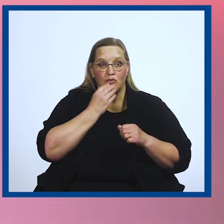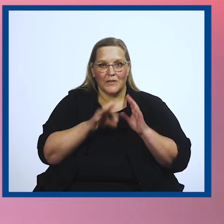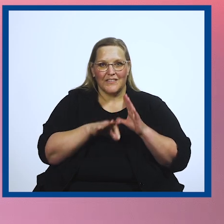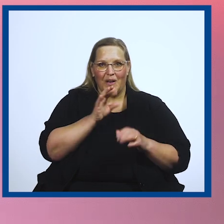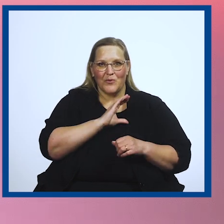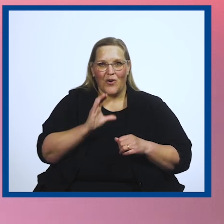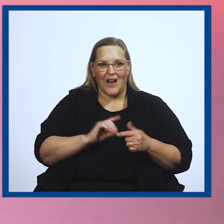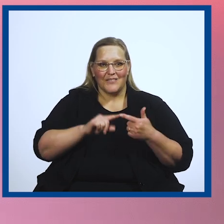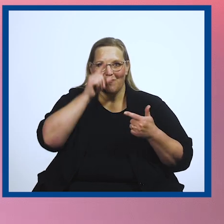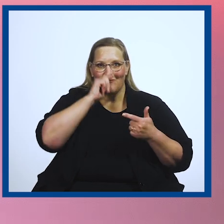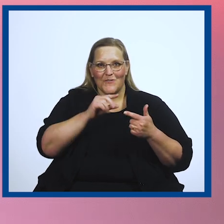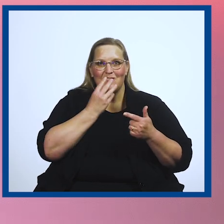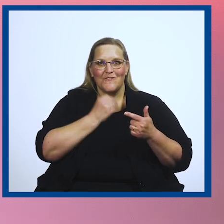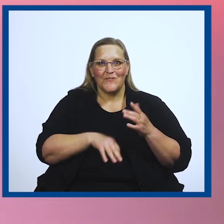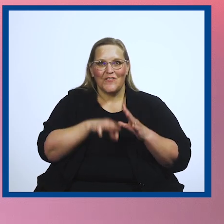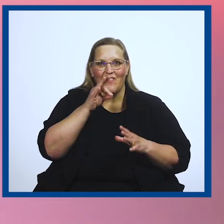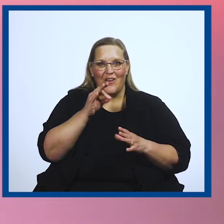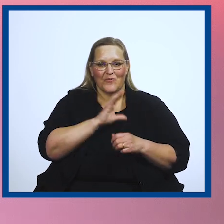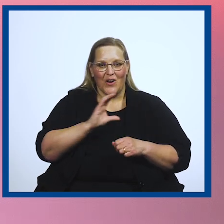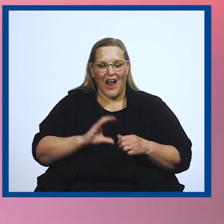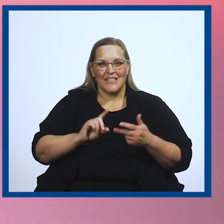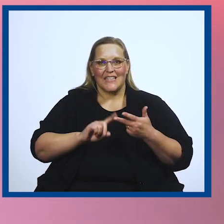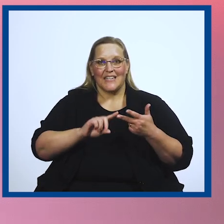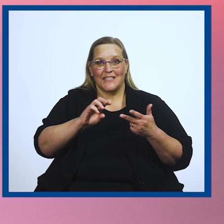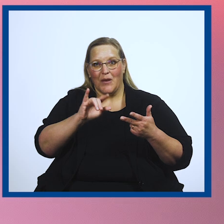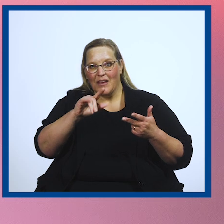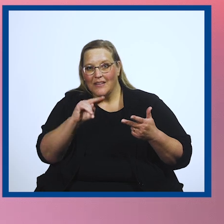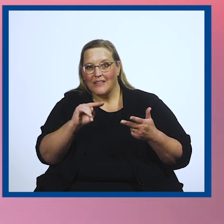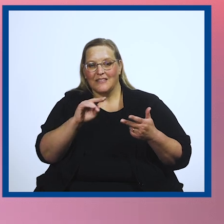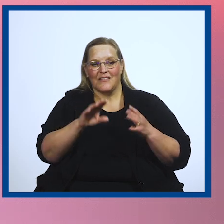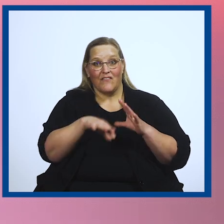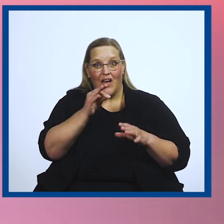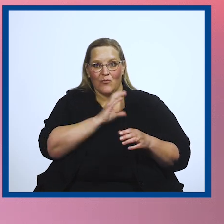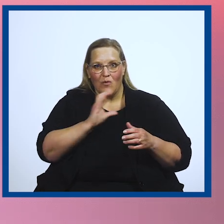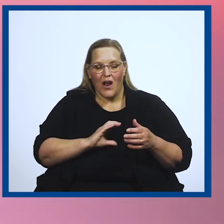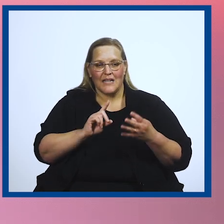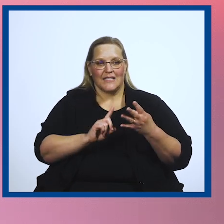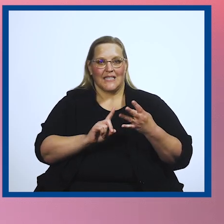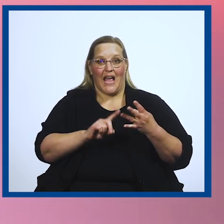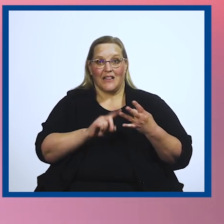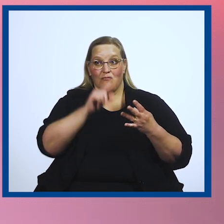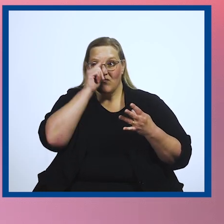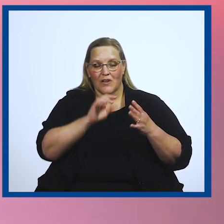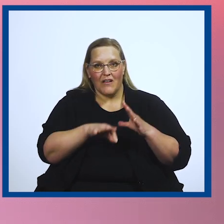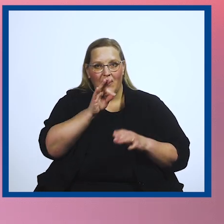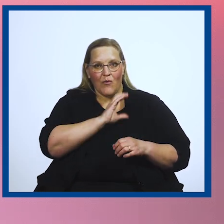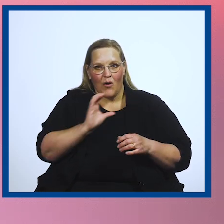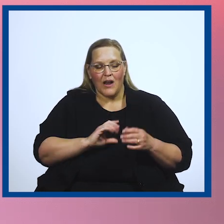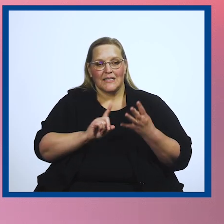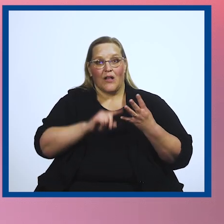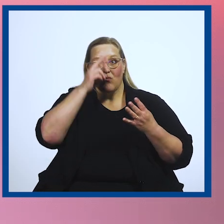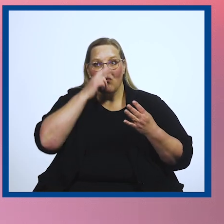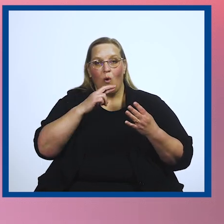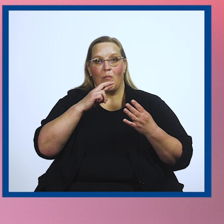Greek Jews found Christ, and Samaritans found Christ, and Greeks found Christ, and even a Roman centurion finds Christ, and the